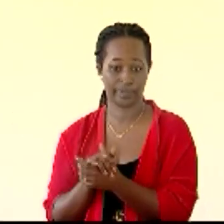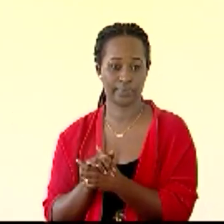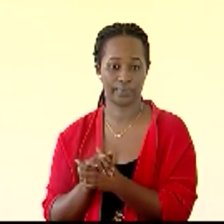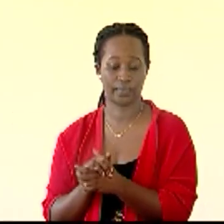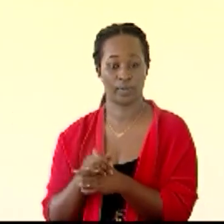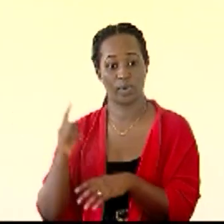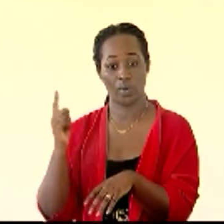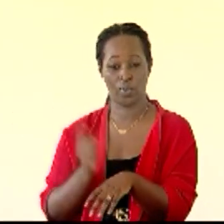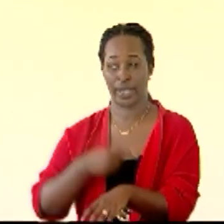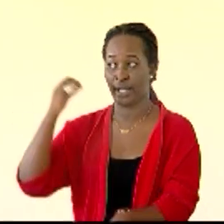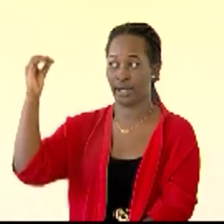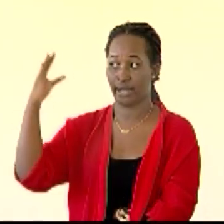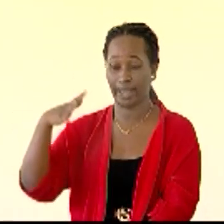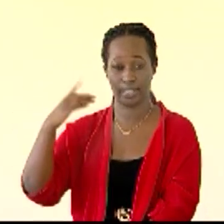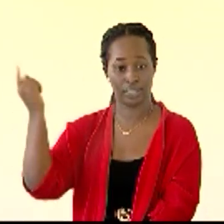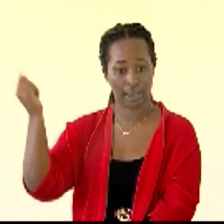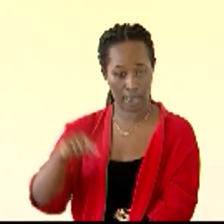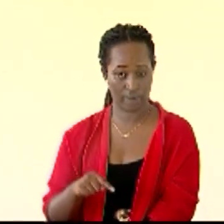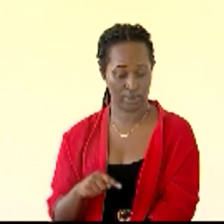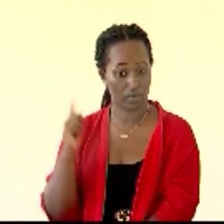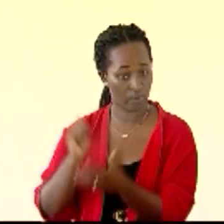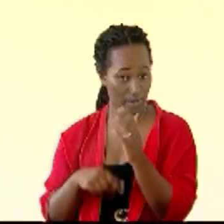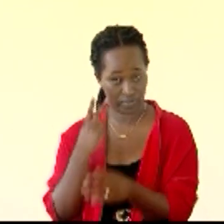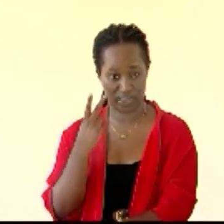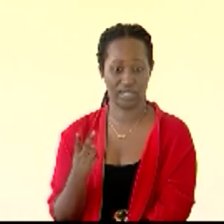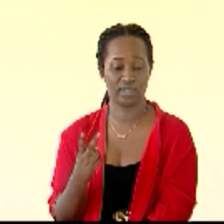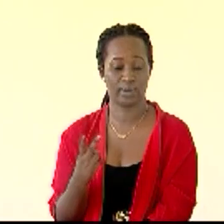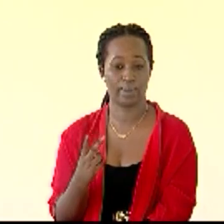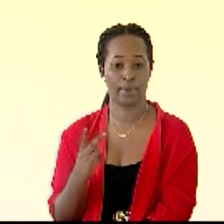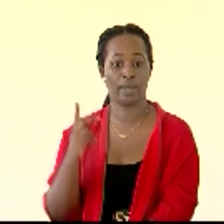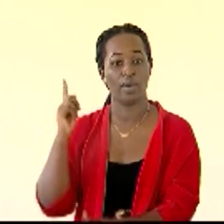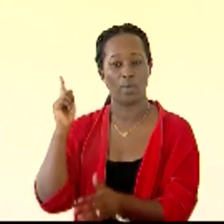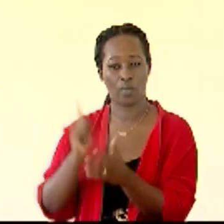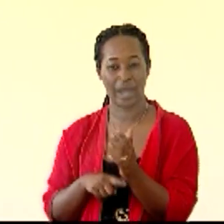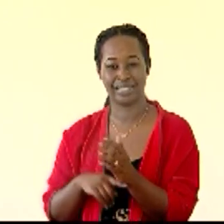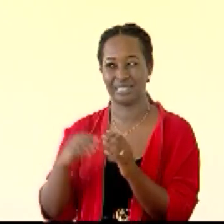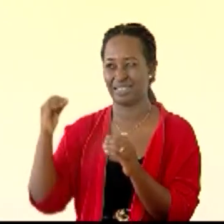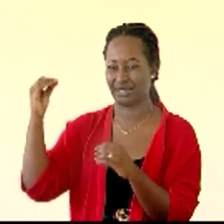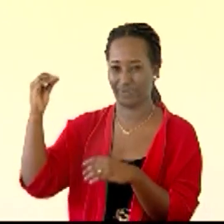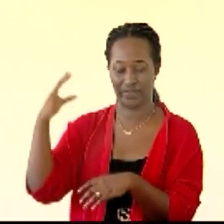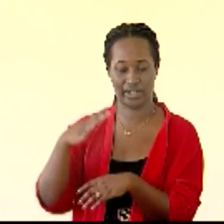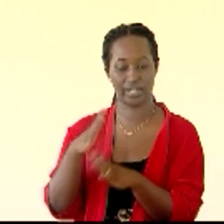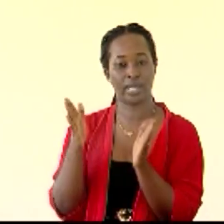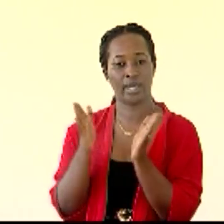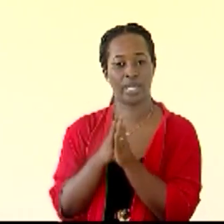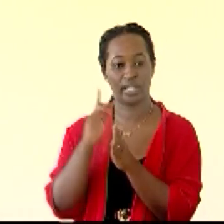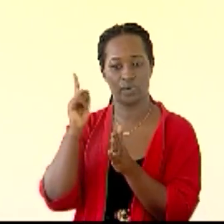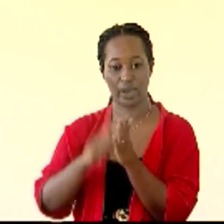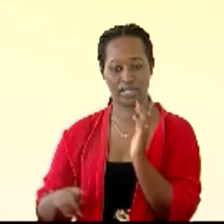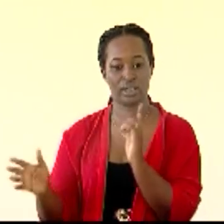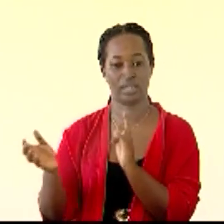So when light strikes the pigments, as you can see, what is reflected and what is